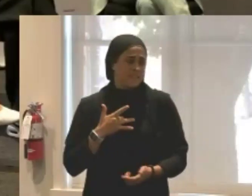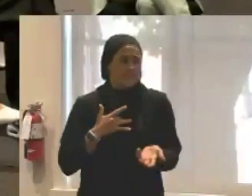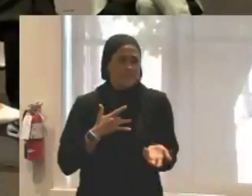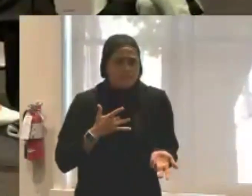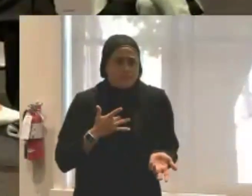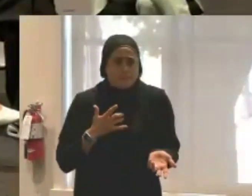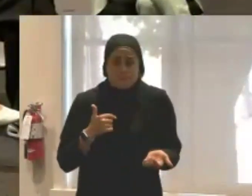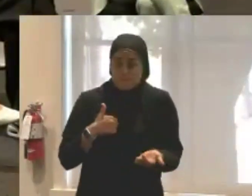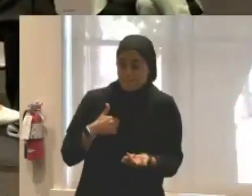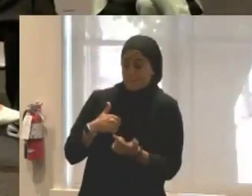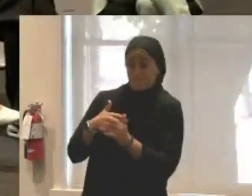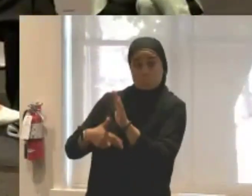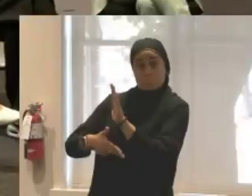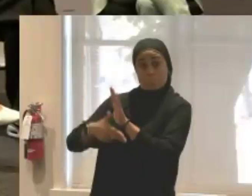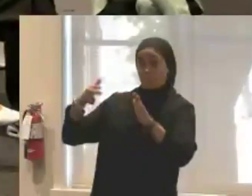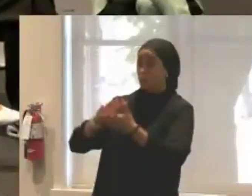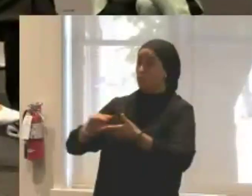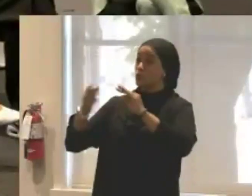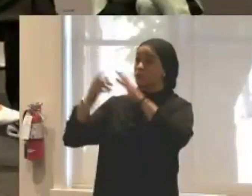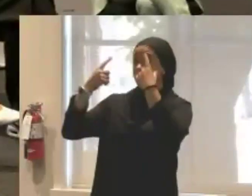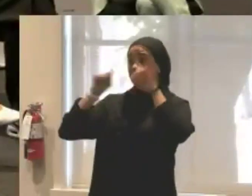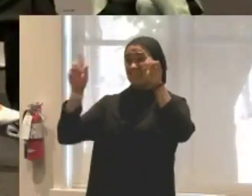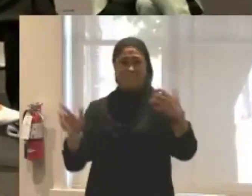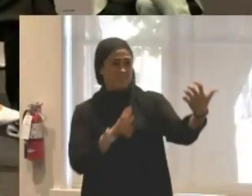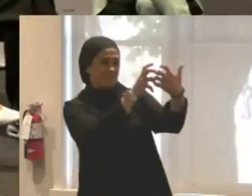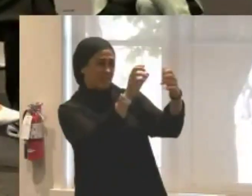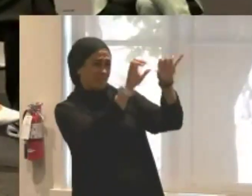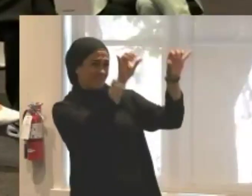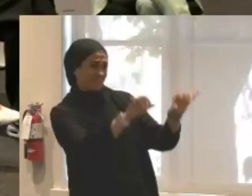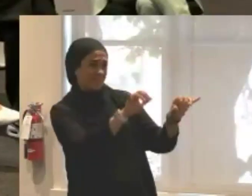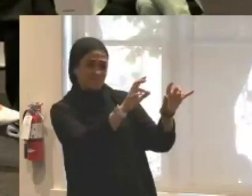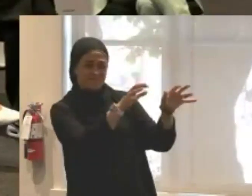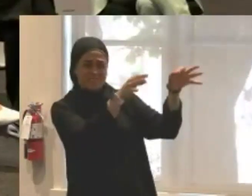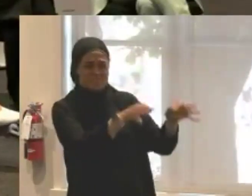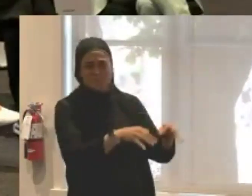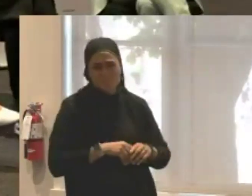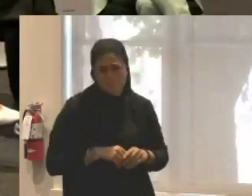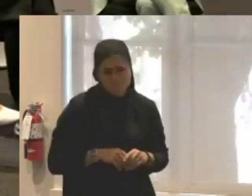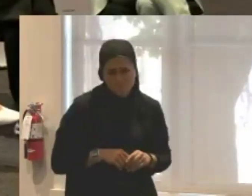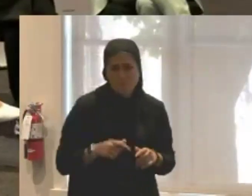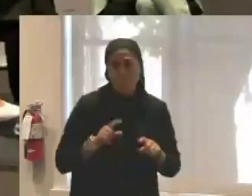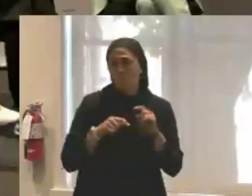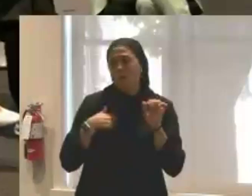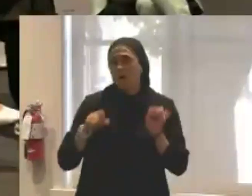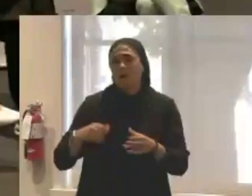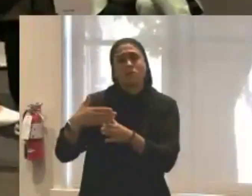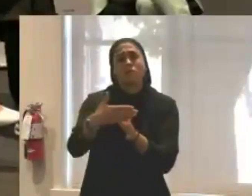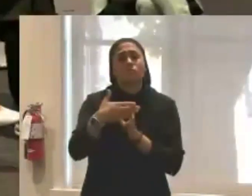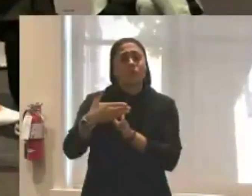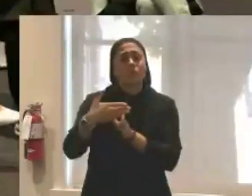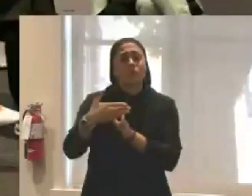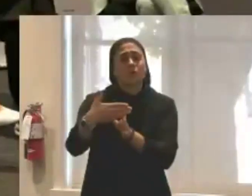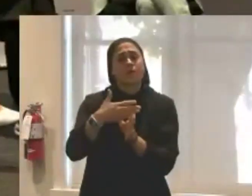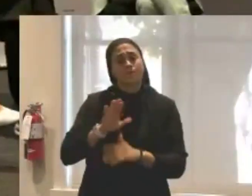labeling any stories as success, but I just want to kind of continue sharing some of the kind of like